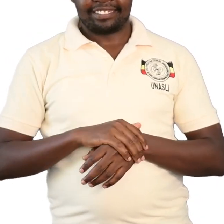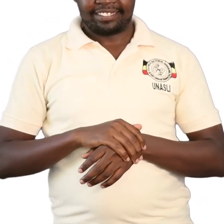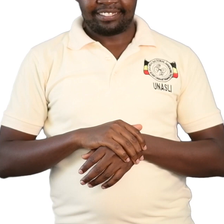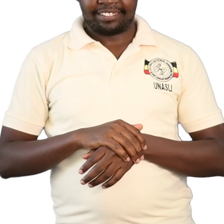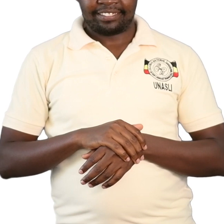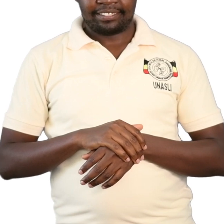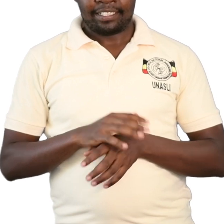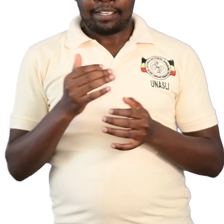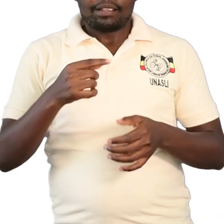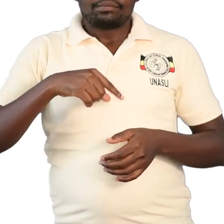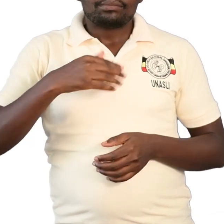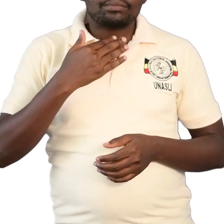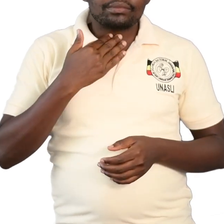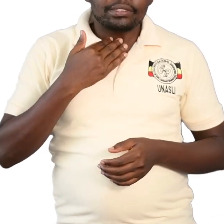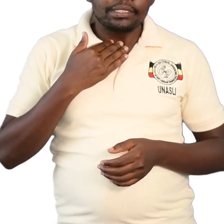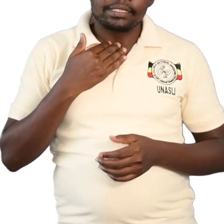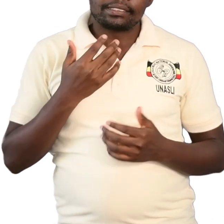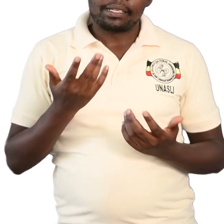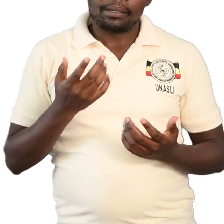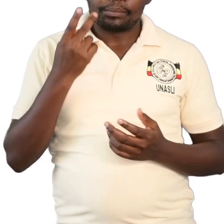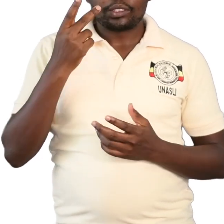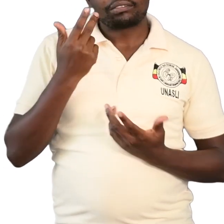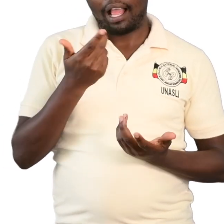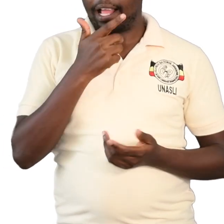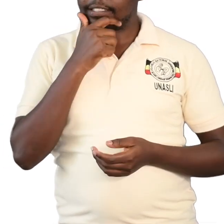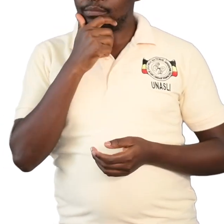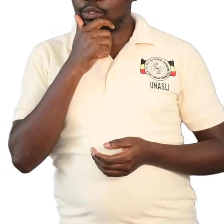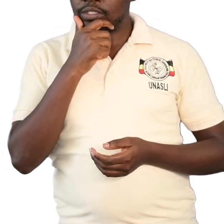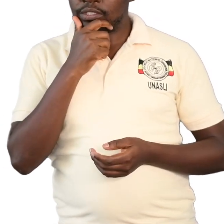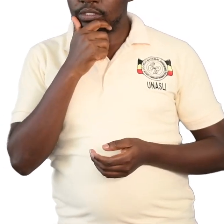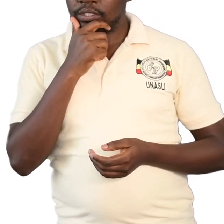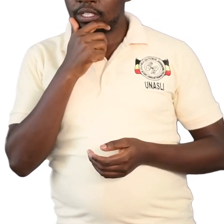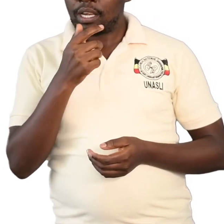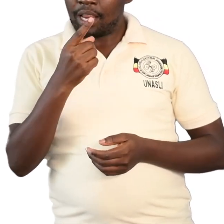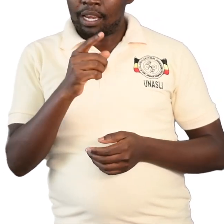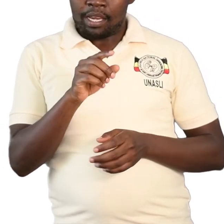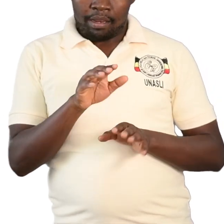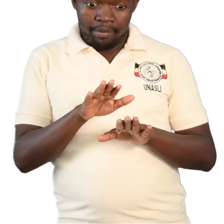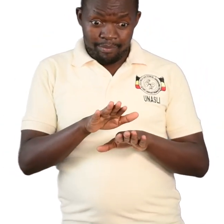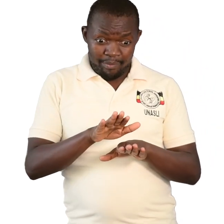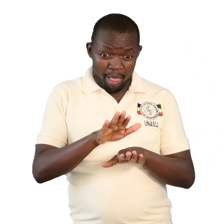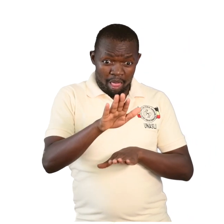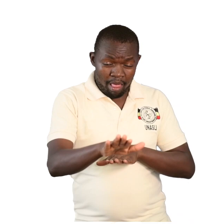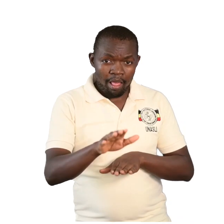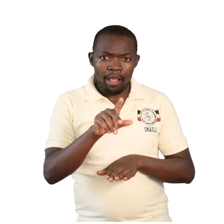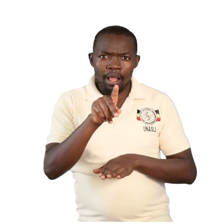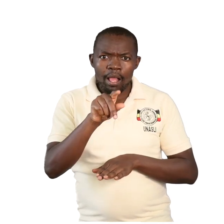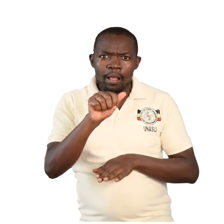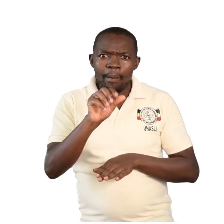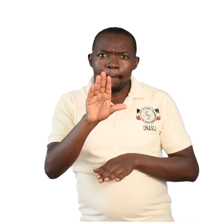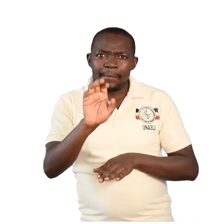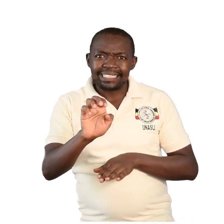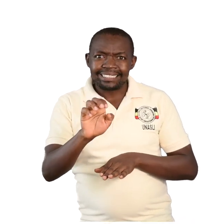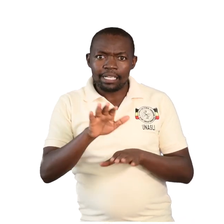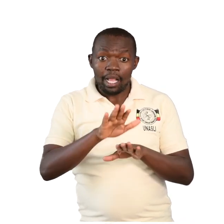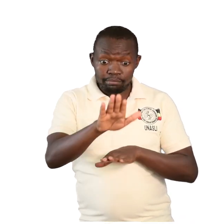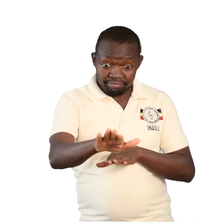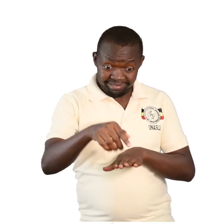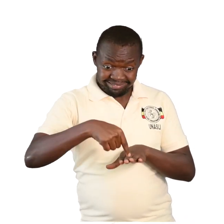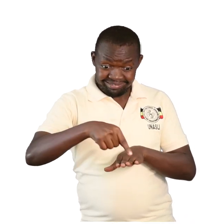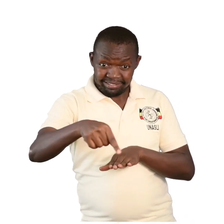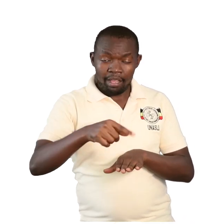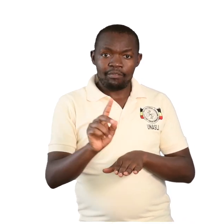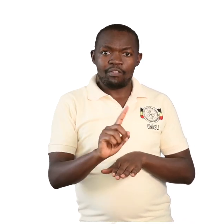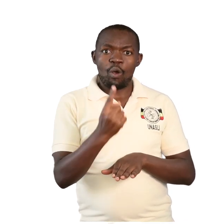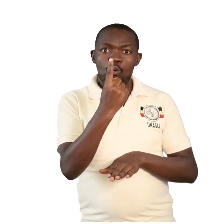Let us take an assumption that one pace is approximately to 1 meter. I took